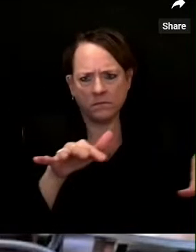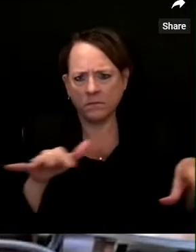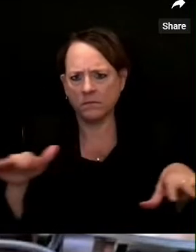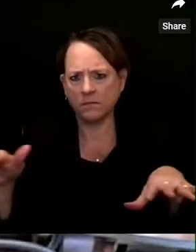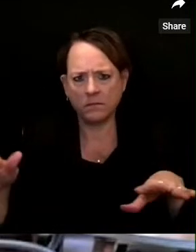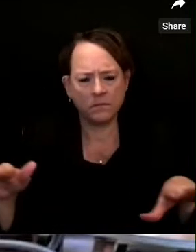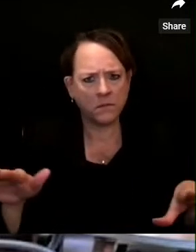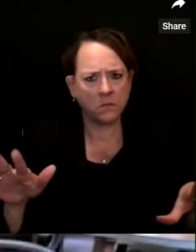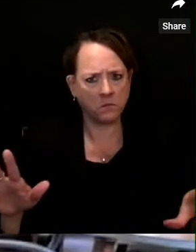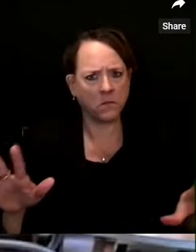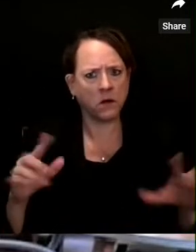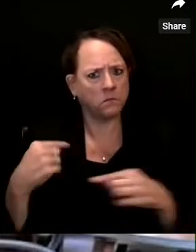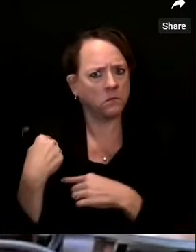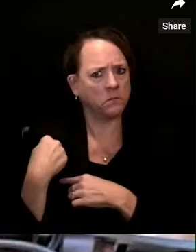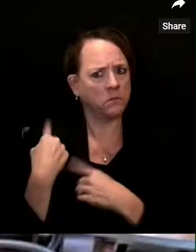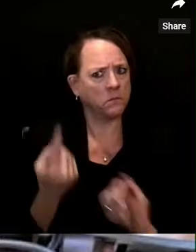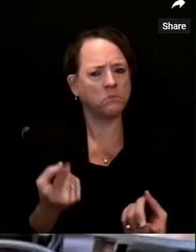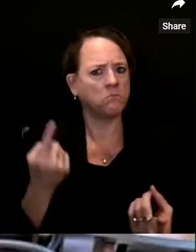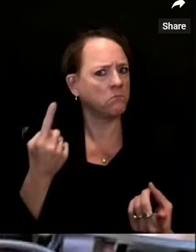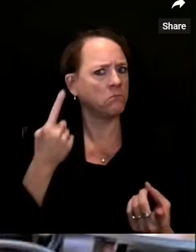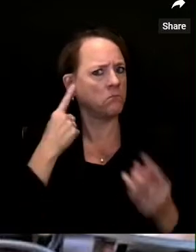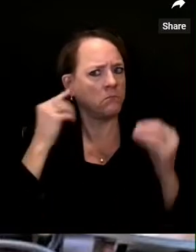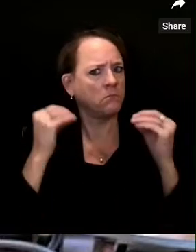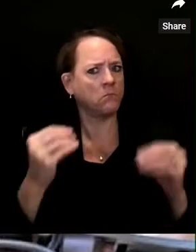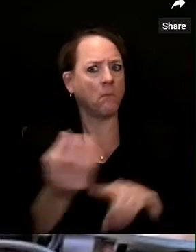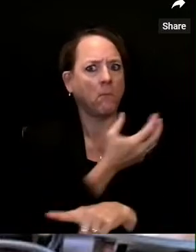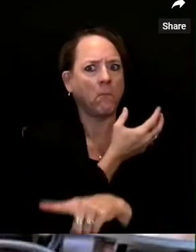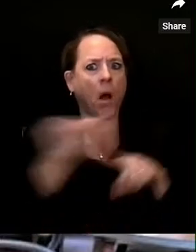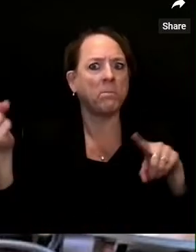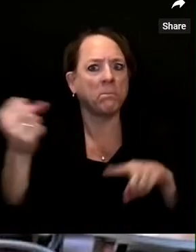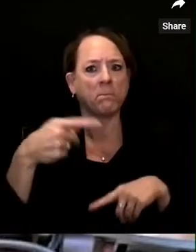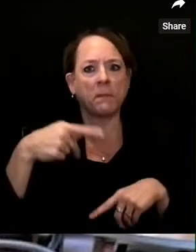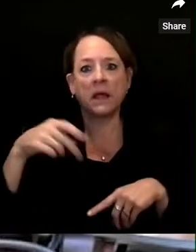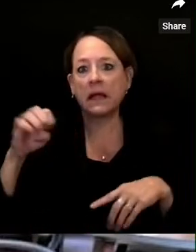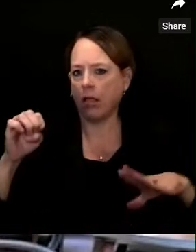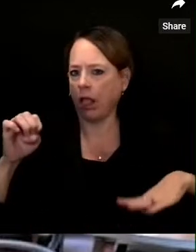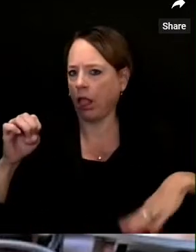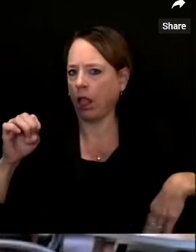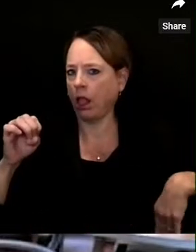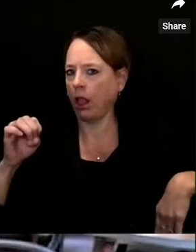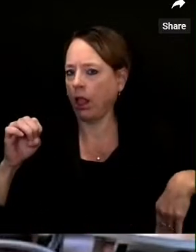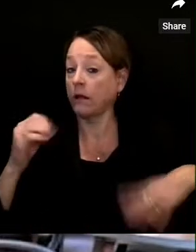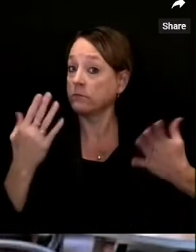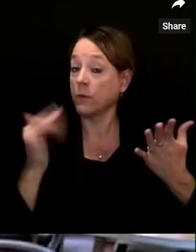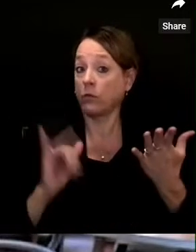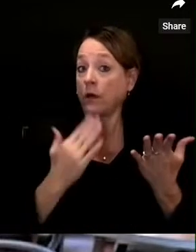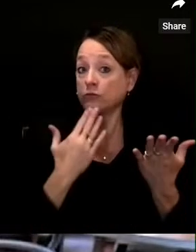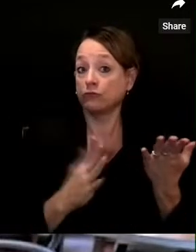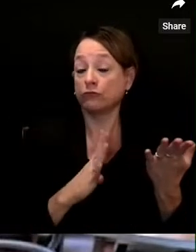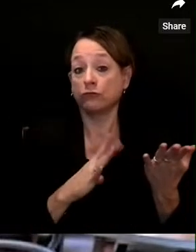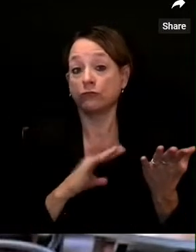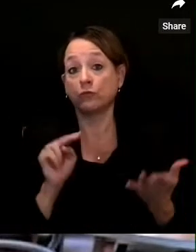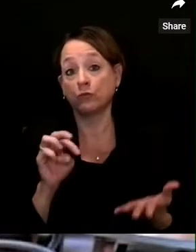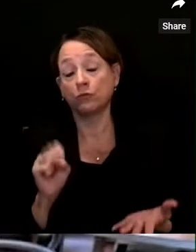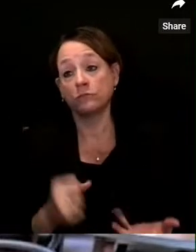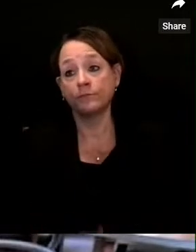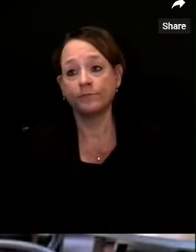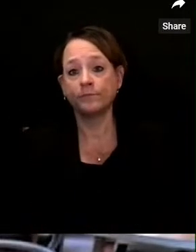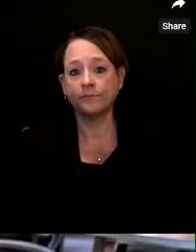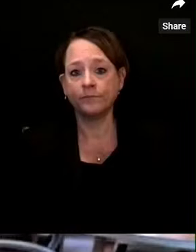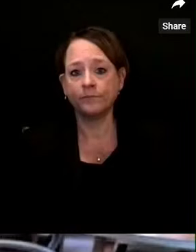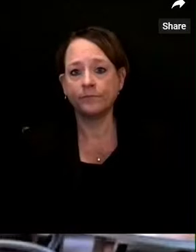shortages of PPE, so I think that's the good news. We are certainly aware of